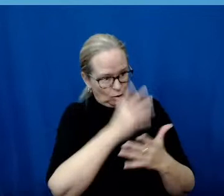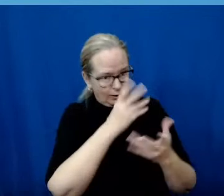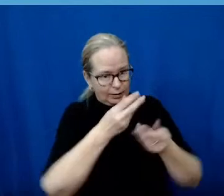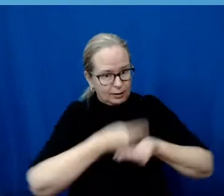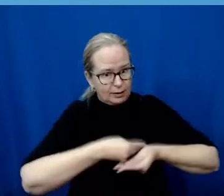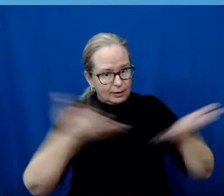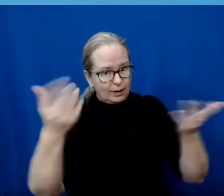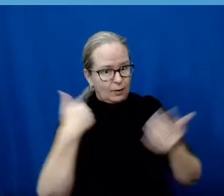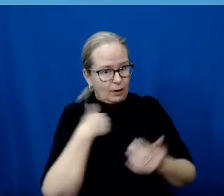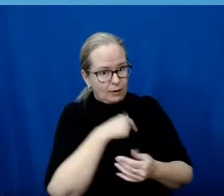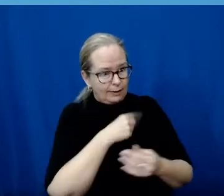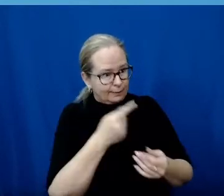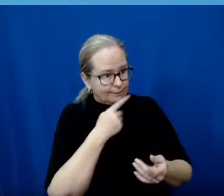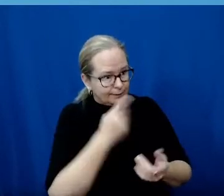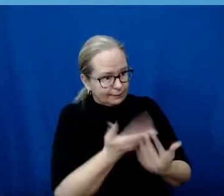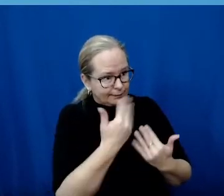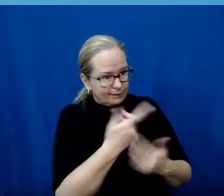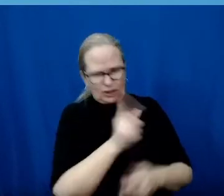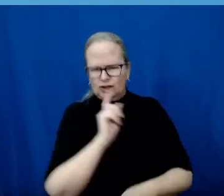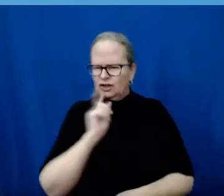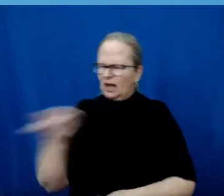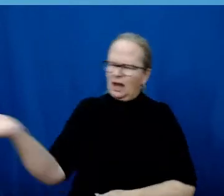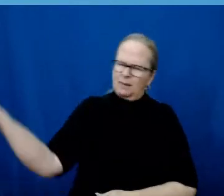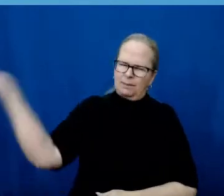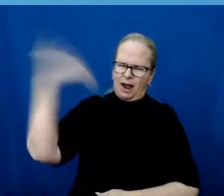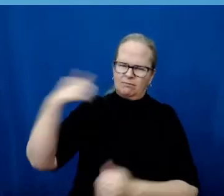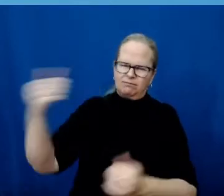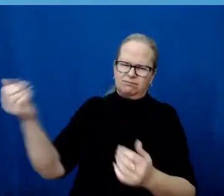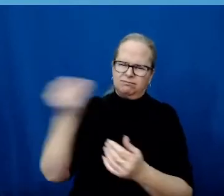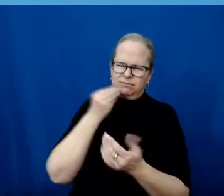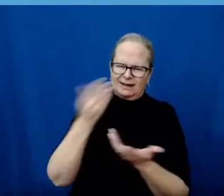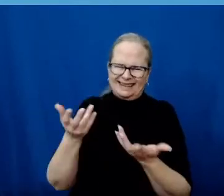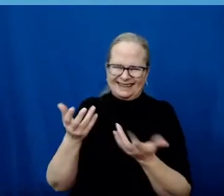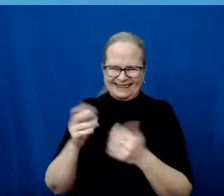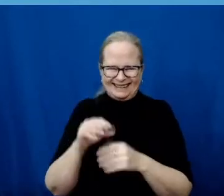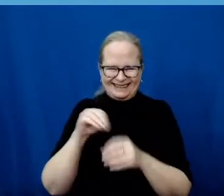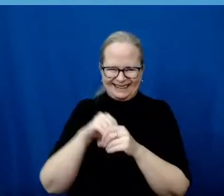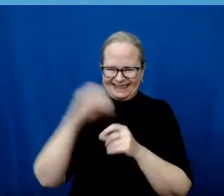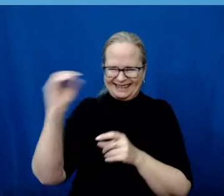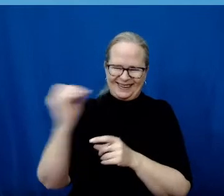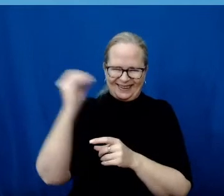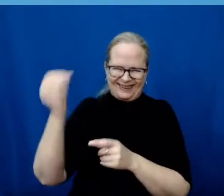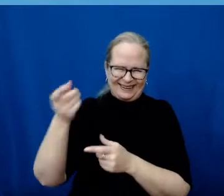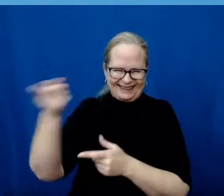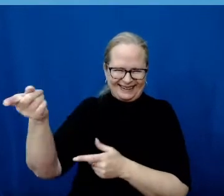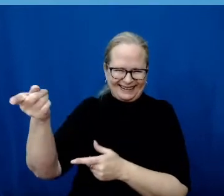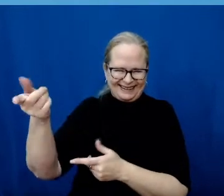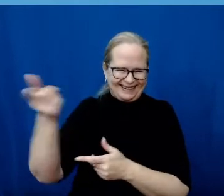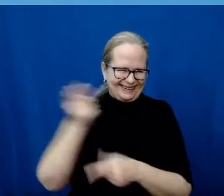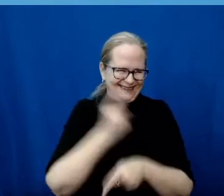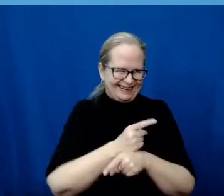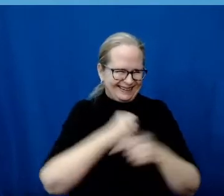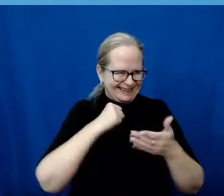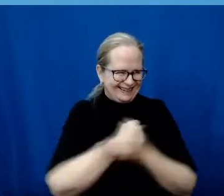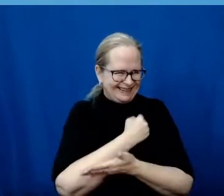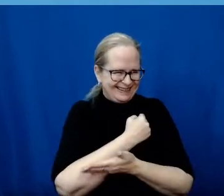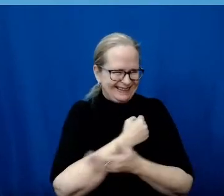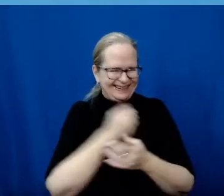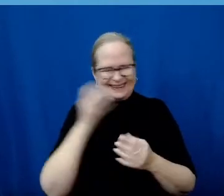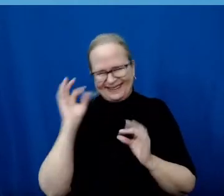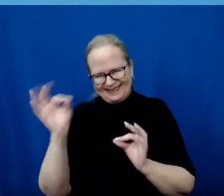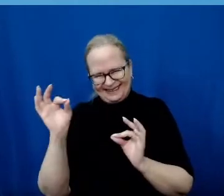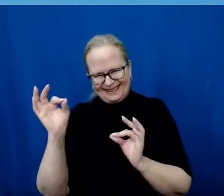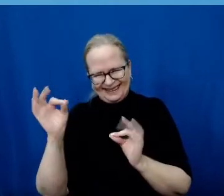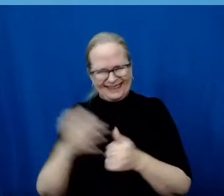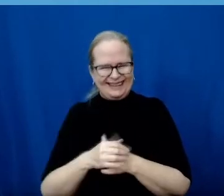you, Ryan, but that'd be great. Yeah. Robert, I feel like you're going to tell us about the hood fan, though, and the dangers there. This is